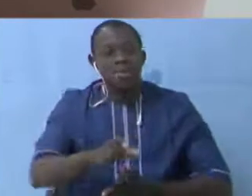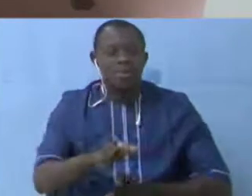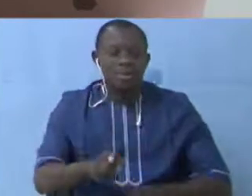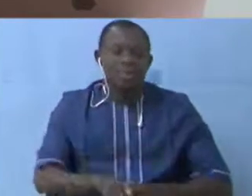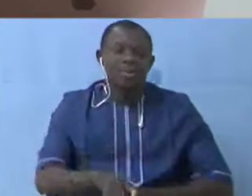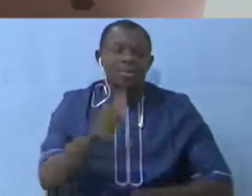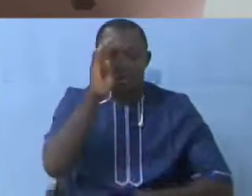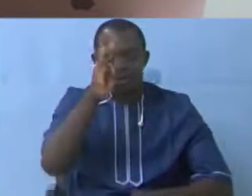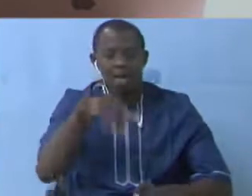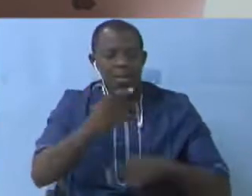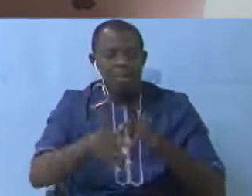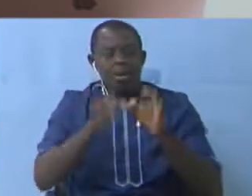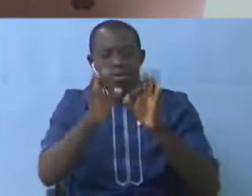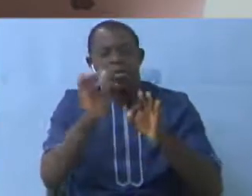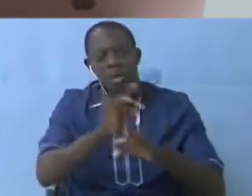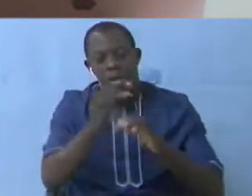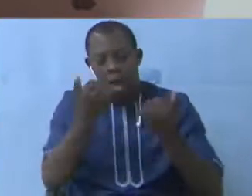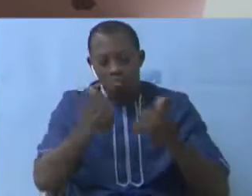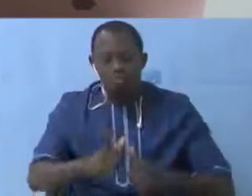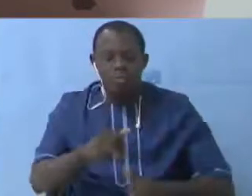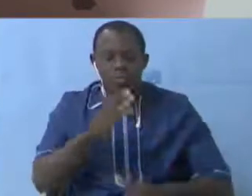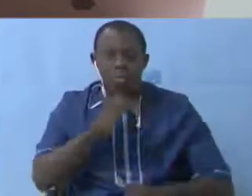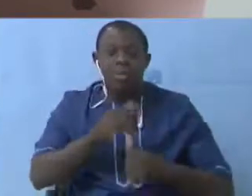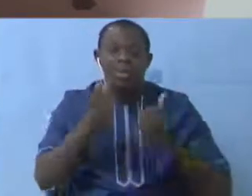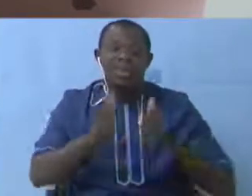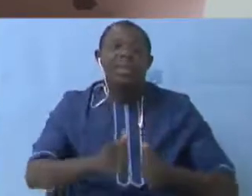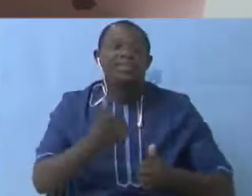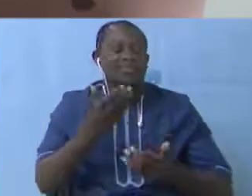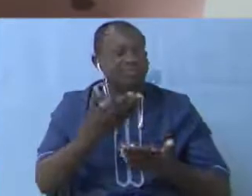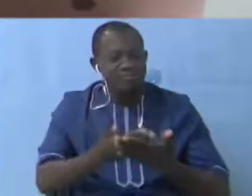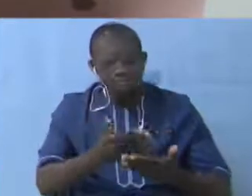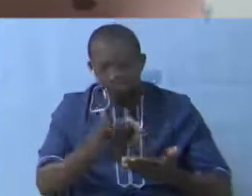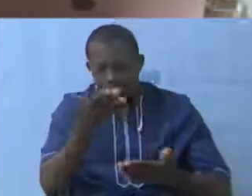Mr. Chair, that is all for the witness from me. I hand it over to the commissioners.